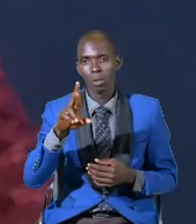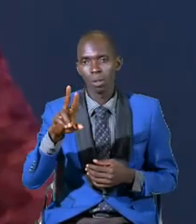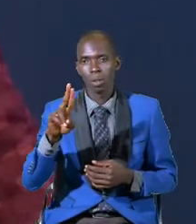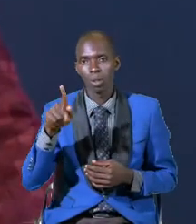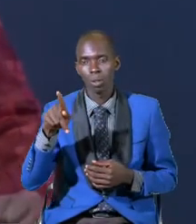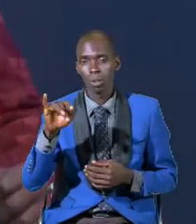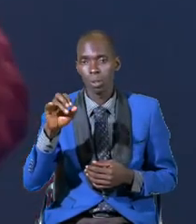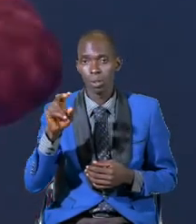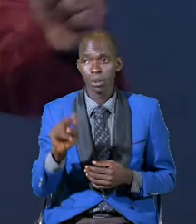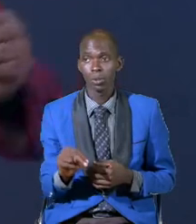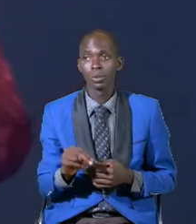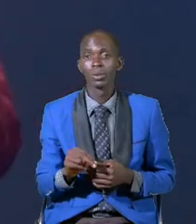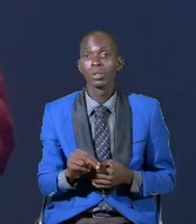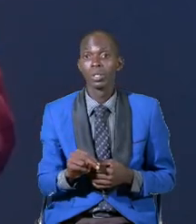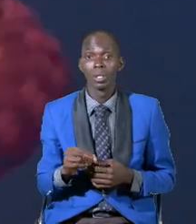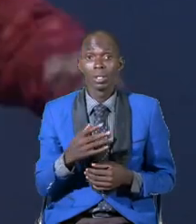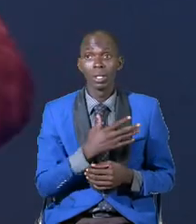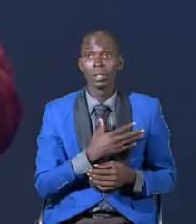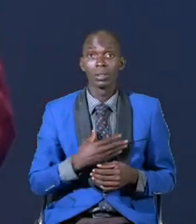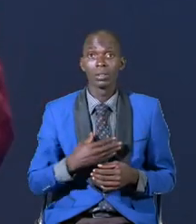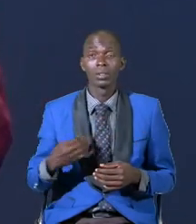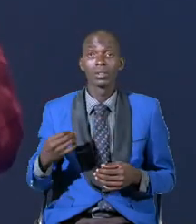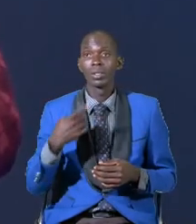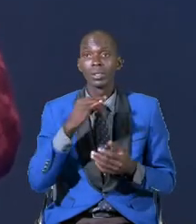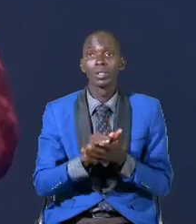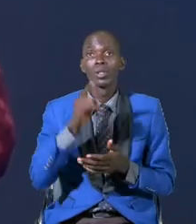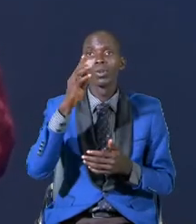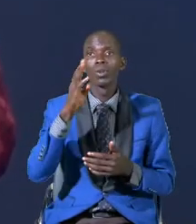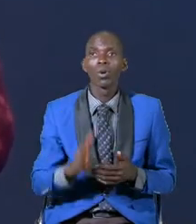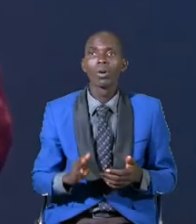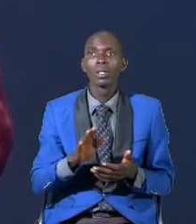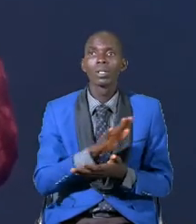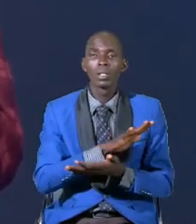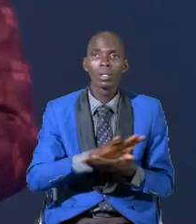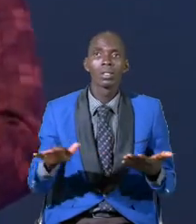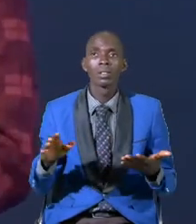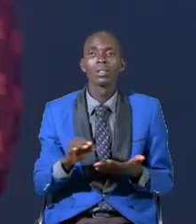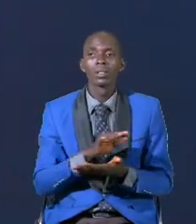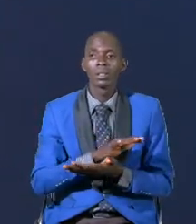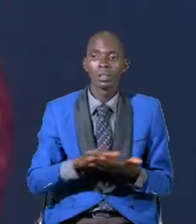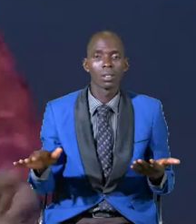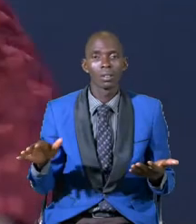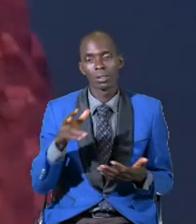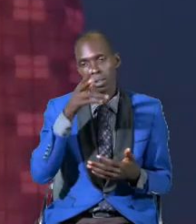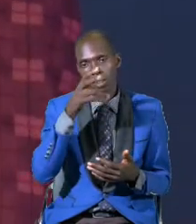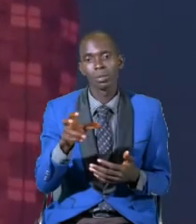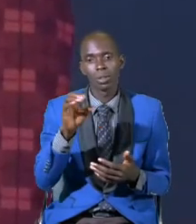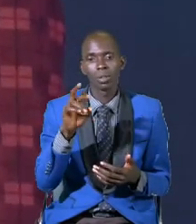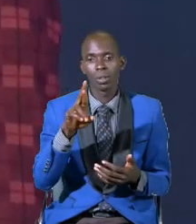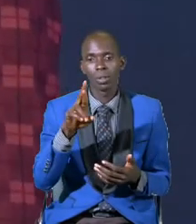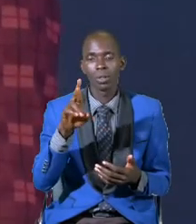say, God, clear corruption away, clear corruption away. In church, we all rise